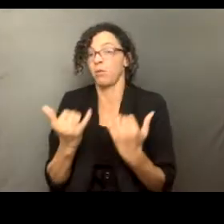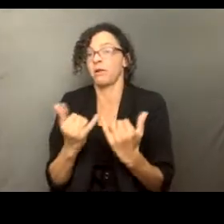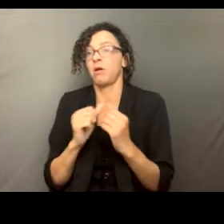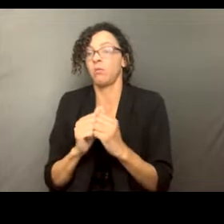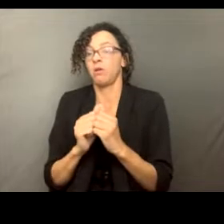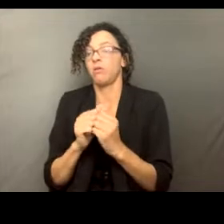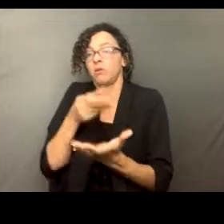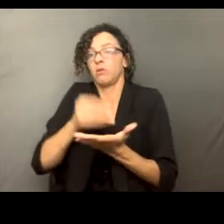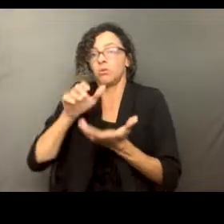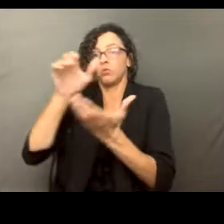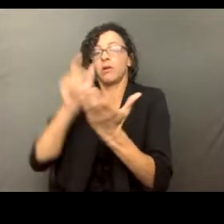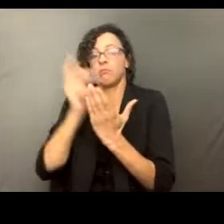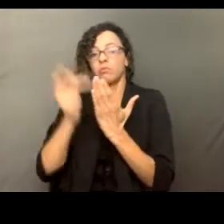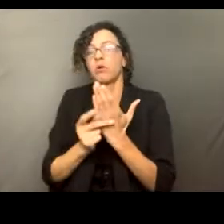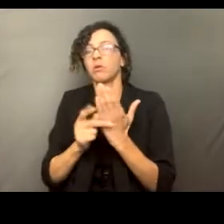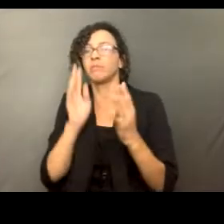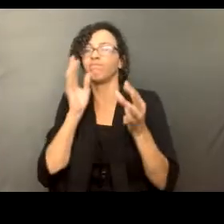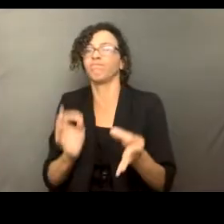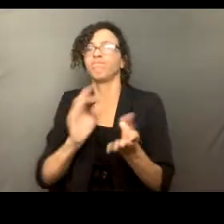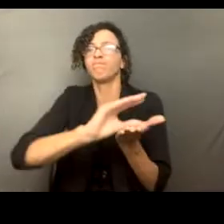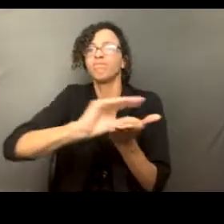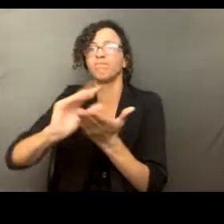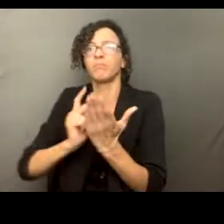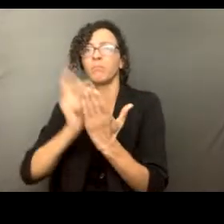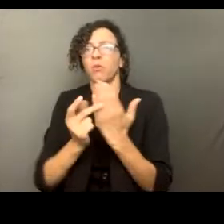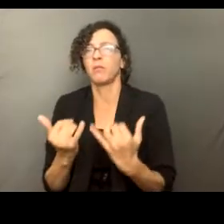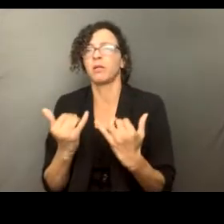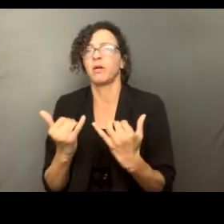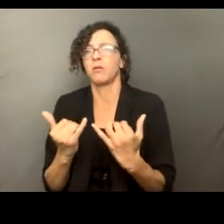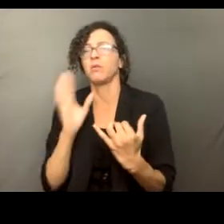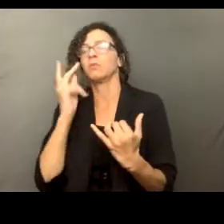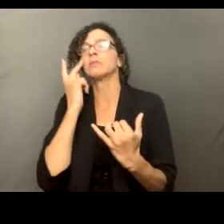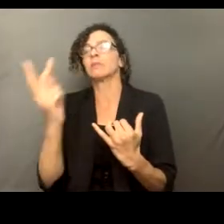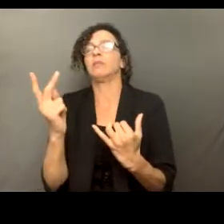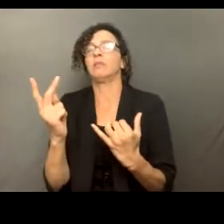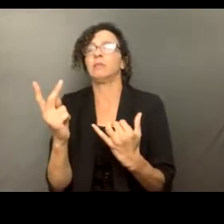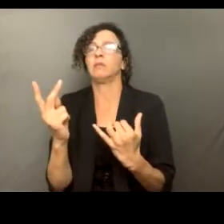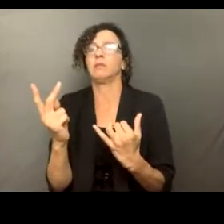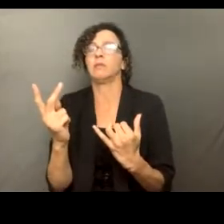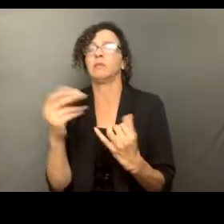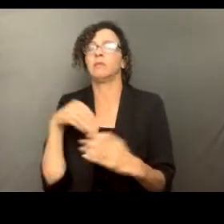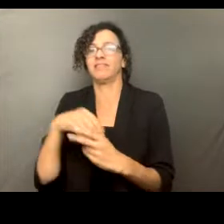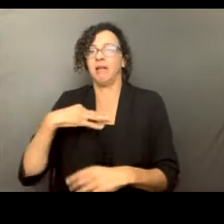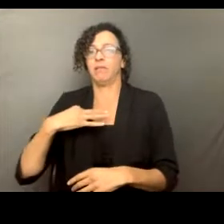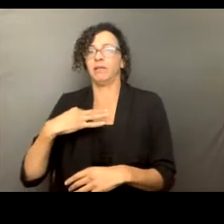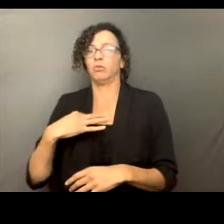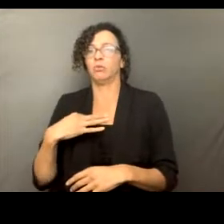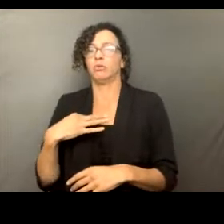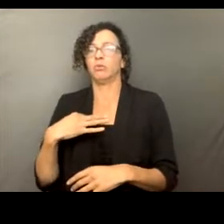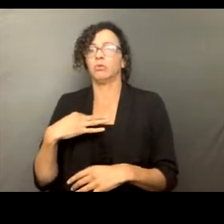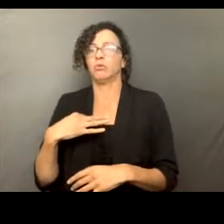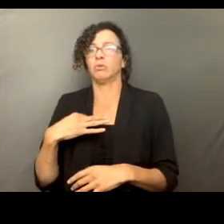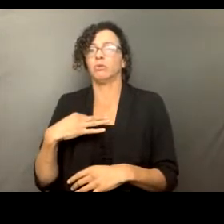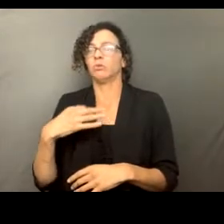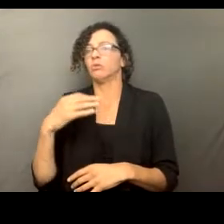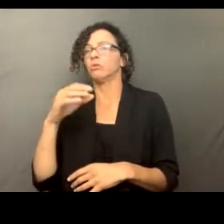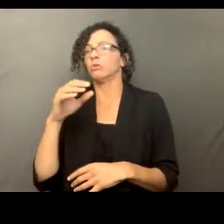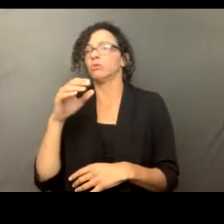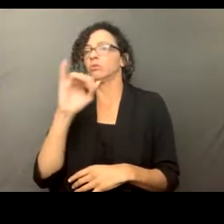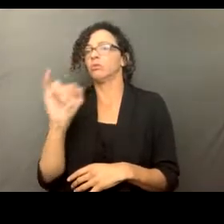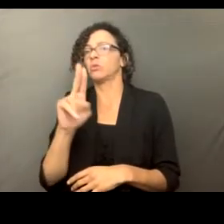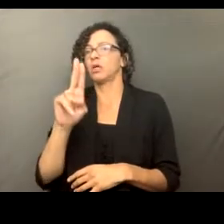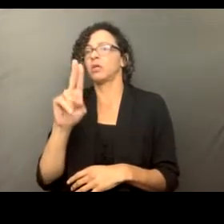grant program, the discretionary grant program right now. So you'll see in the applications, Justice 40 type things